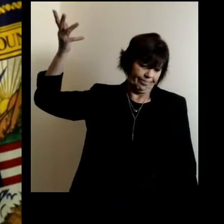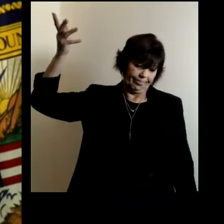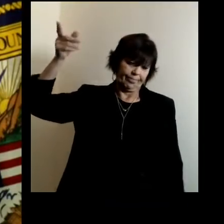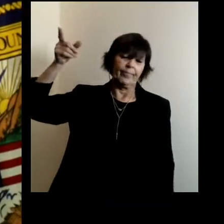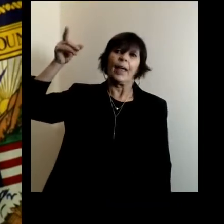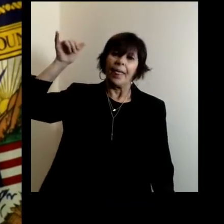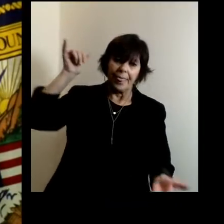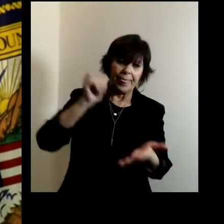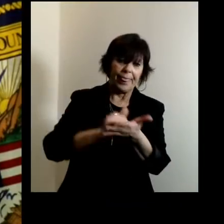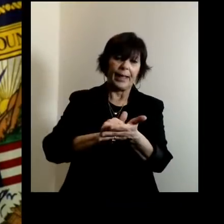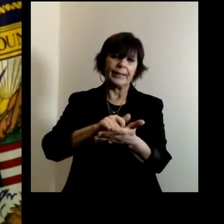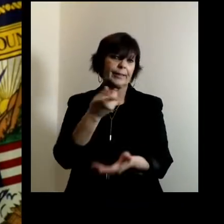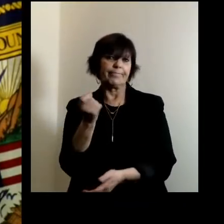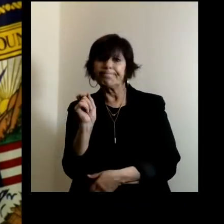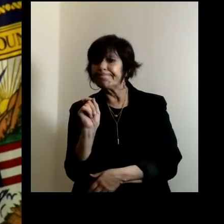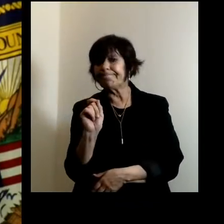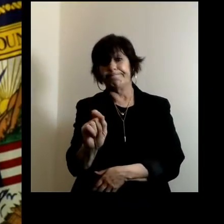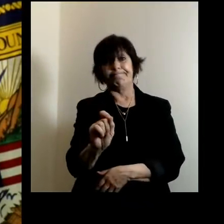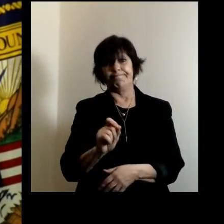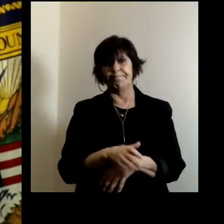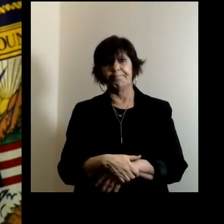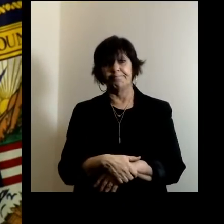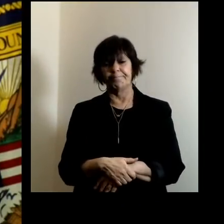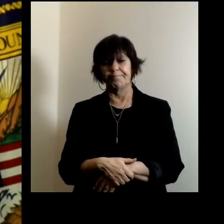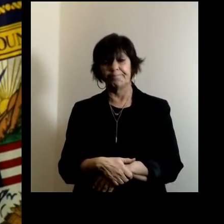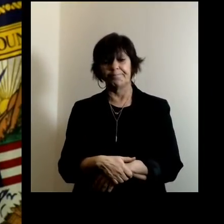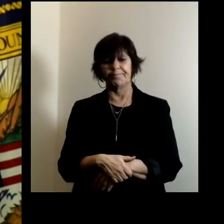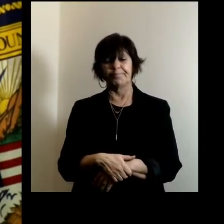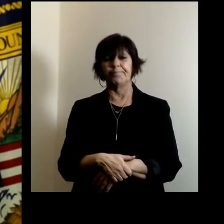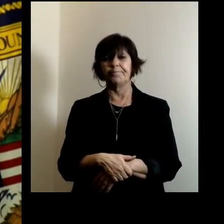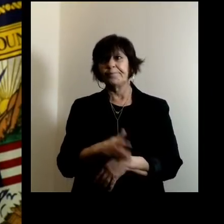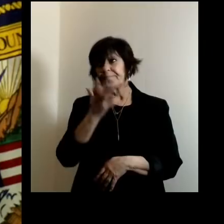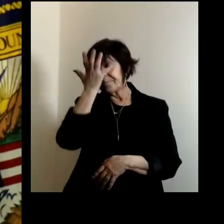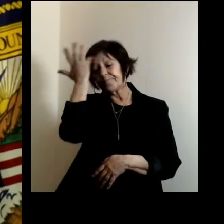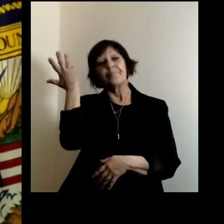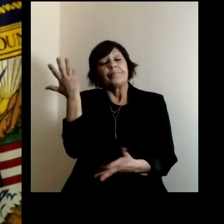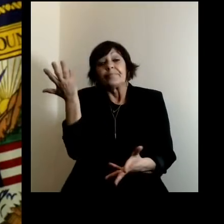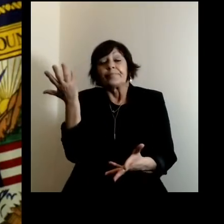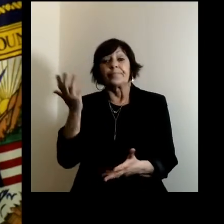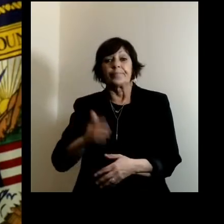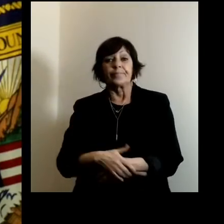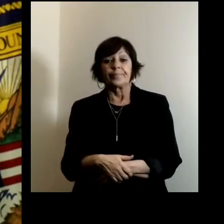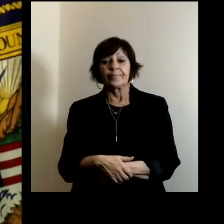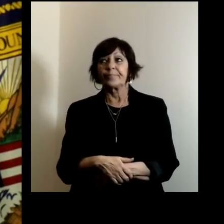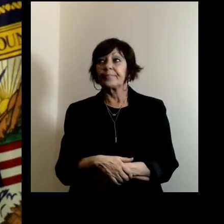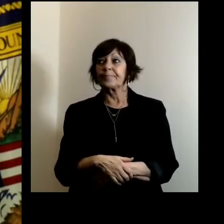the goals as to what is going to be the yellow zone, what is going to be the orange zone. It's as simple as that.